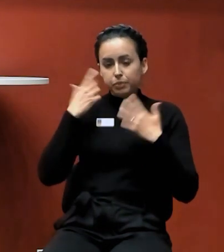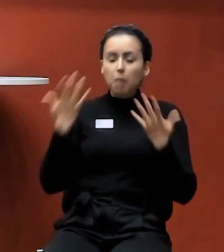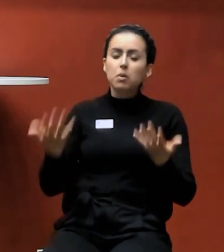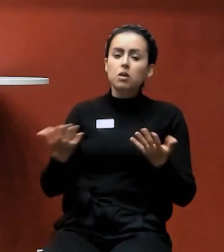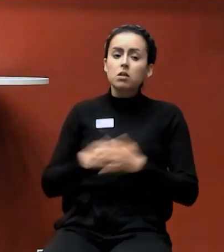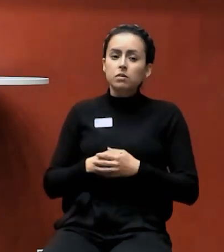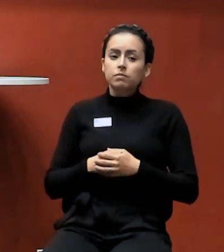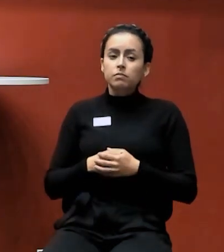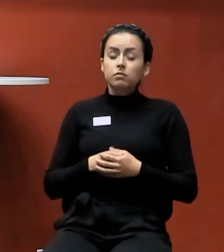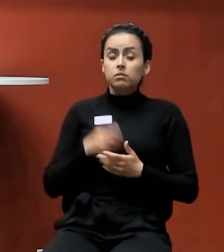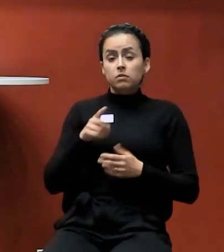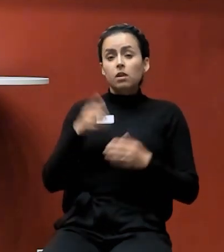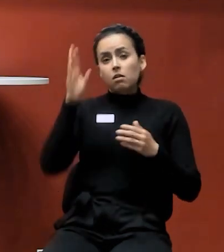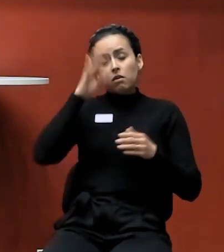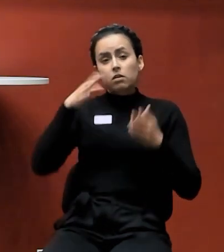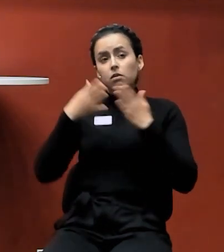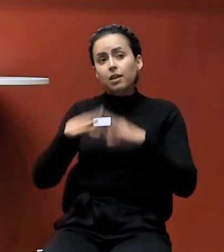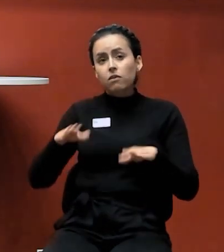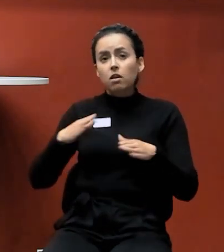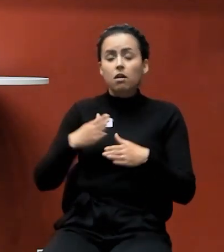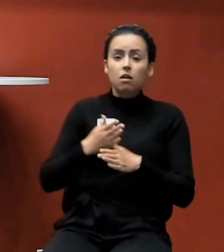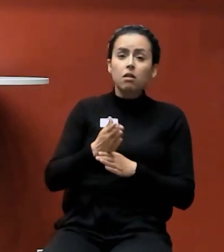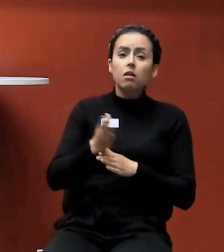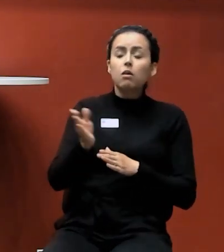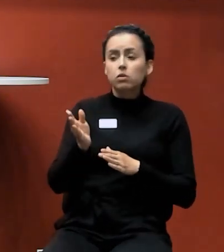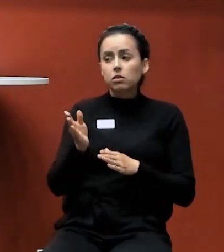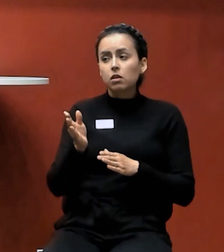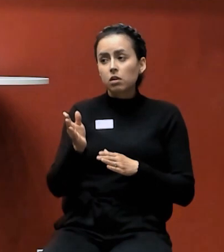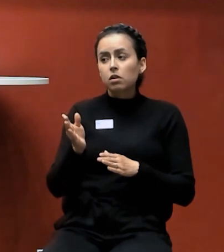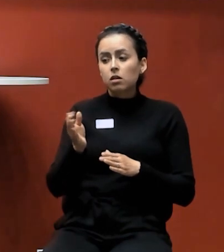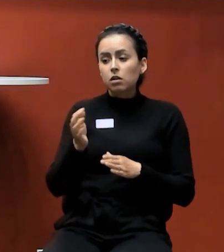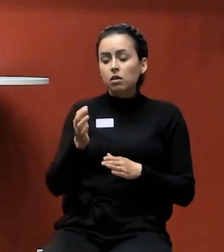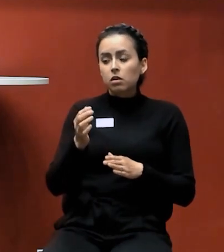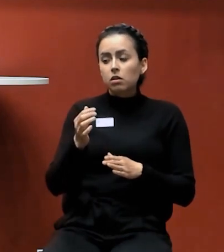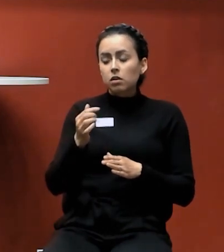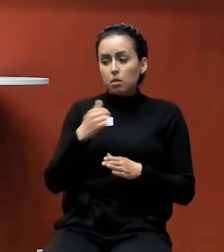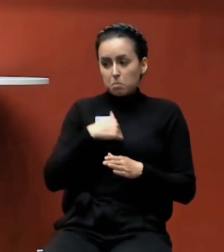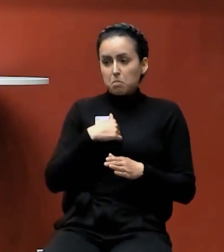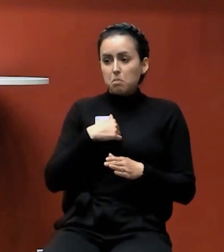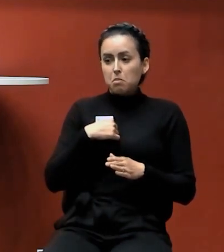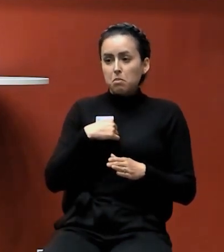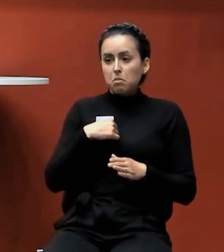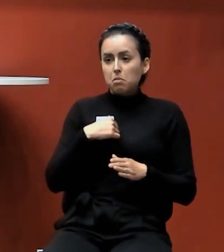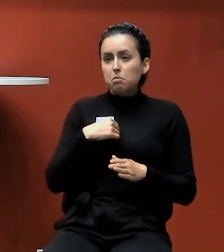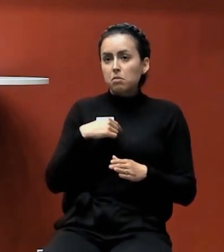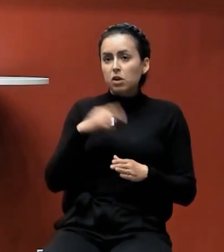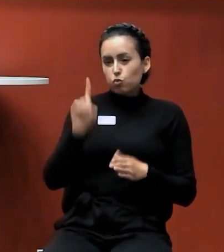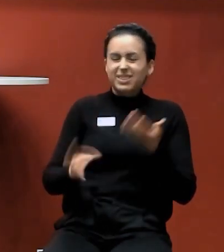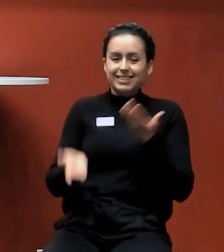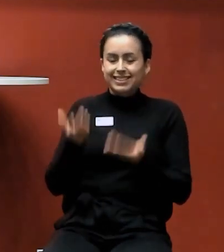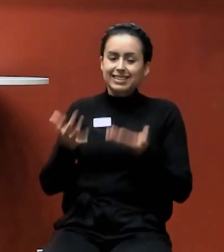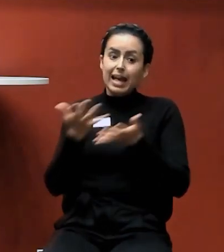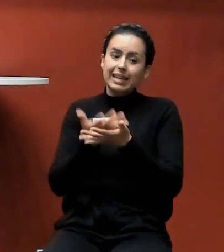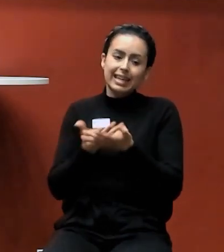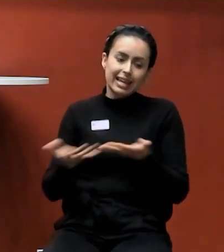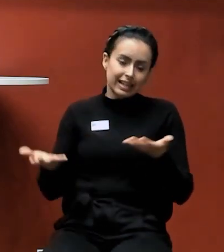with this thinking, I made everyone to understand in a simple man's language what I'm